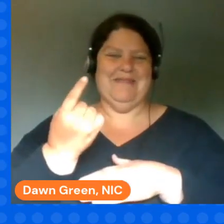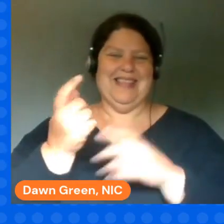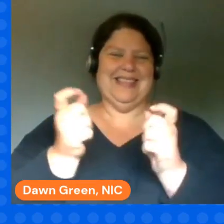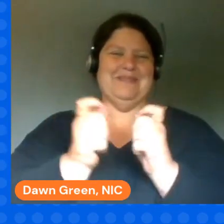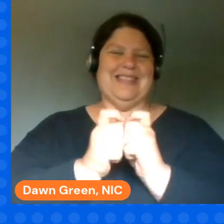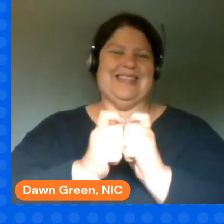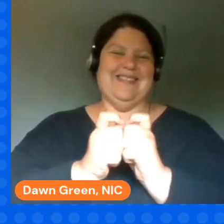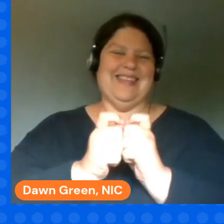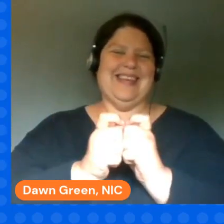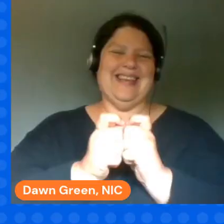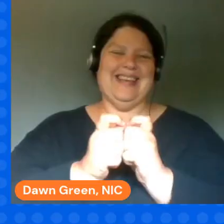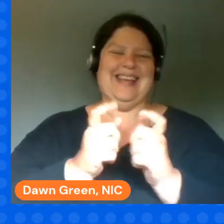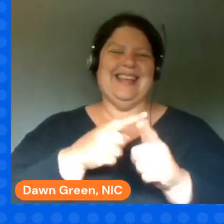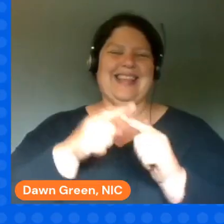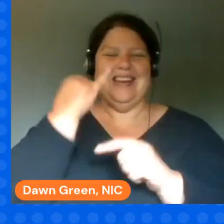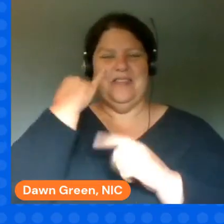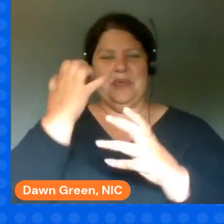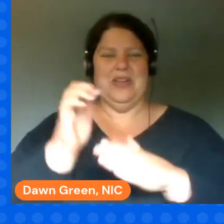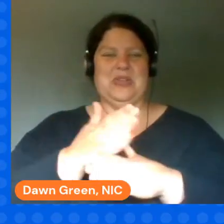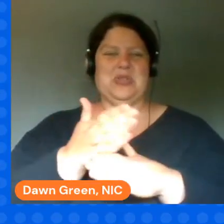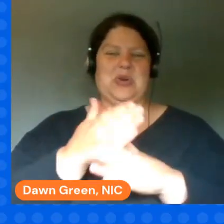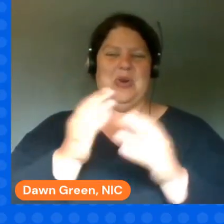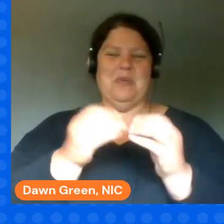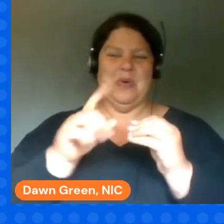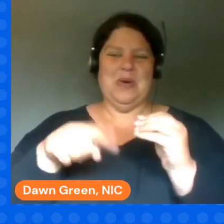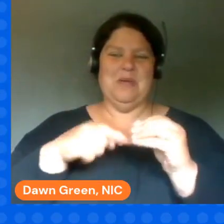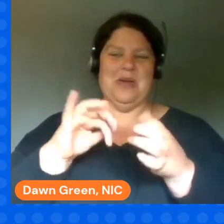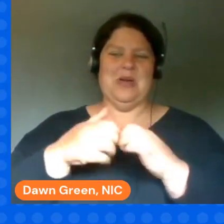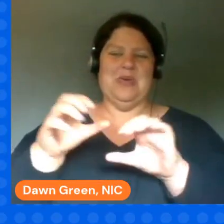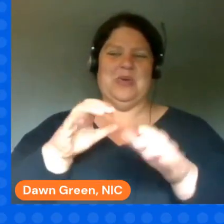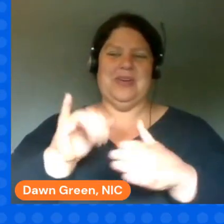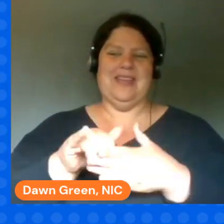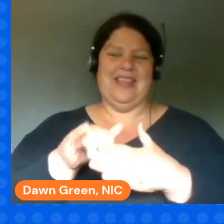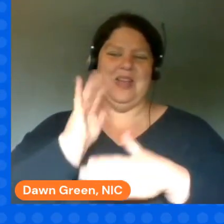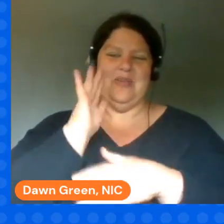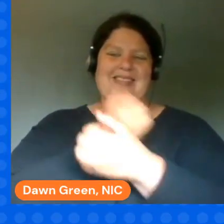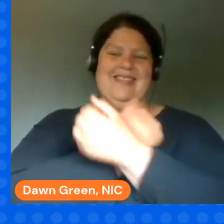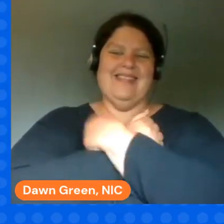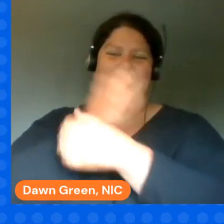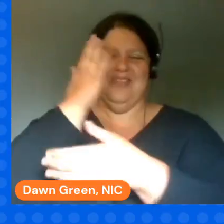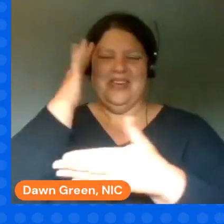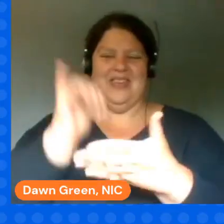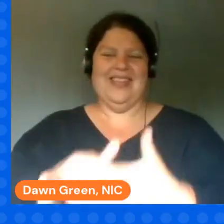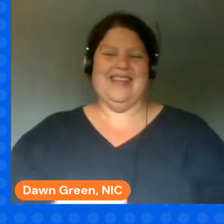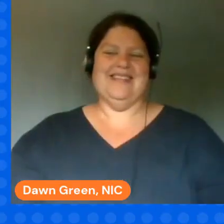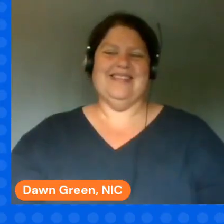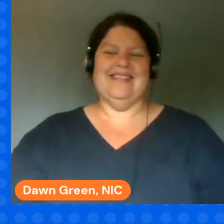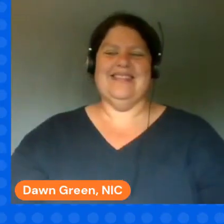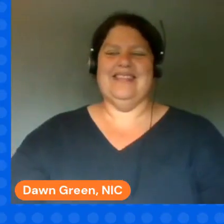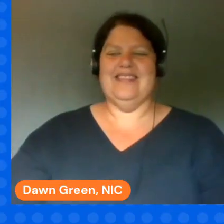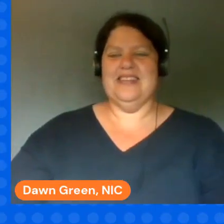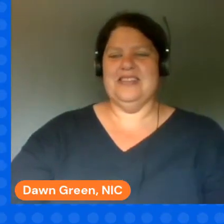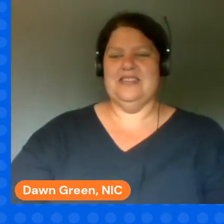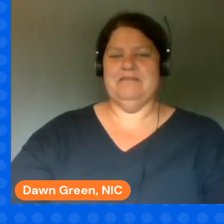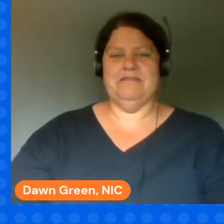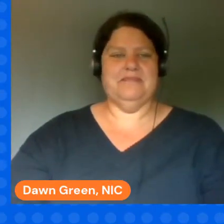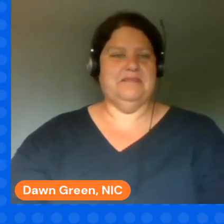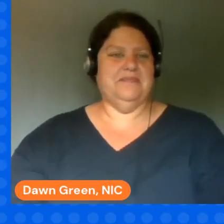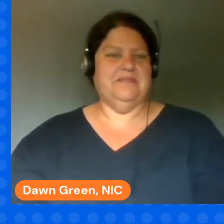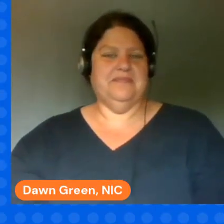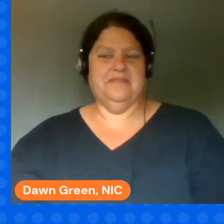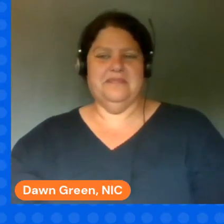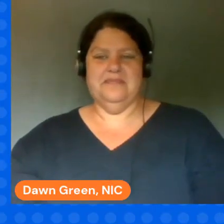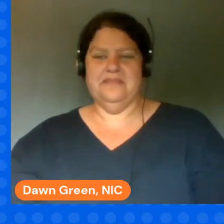And then if you want to share more on how you have been doing that, so we would love to know. But I think Chiara has a question. I